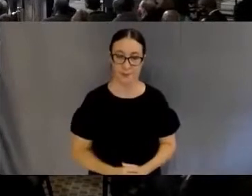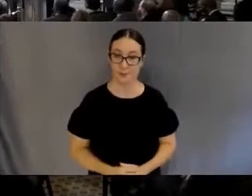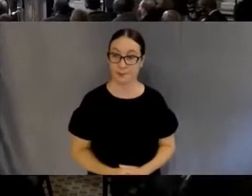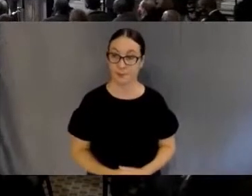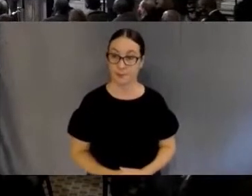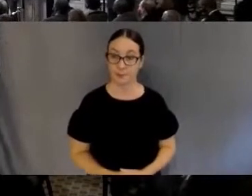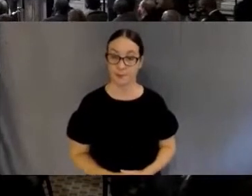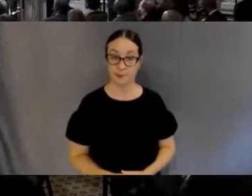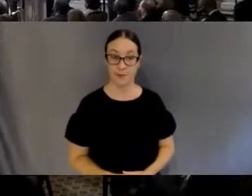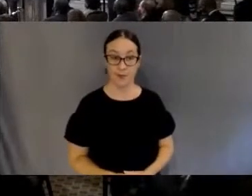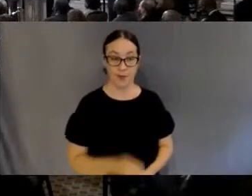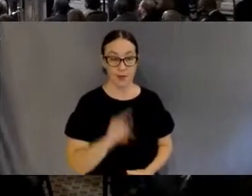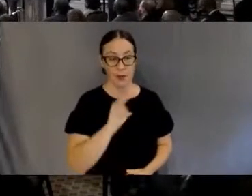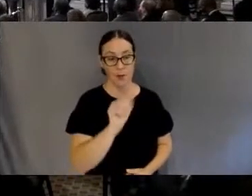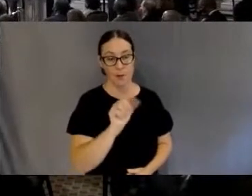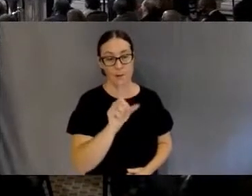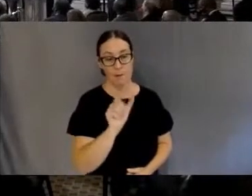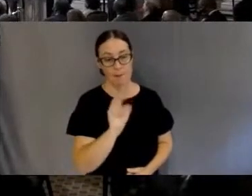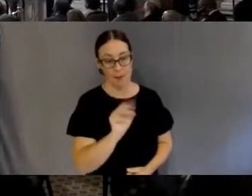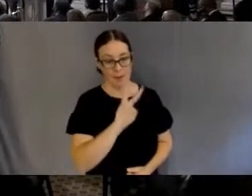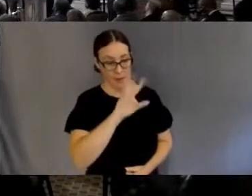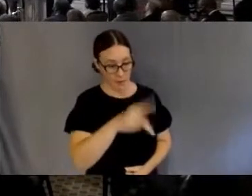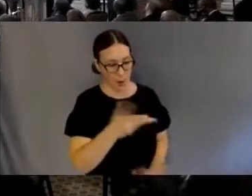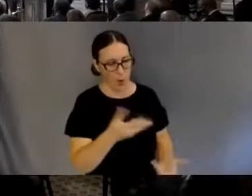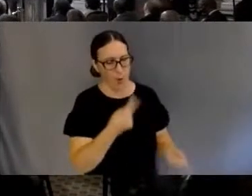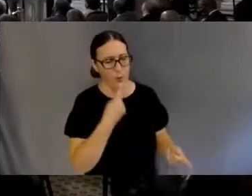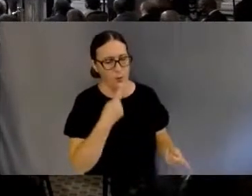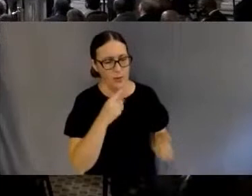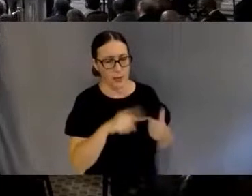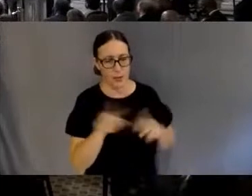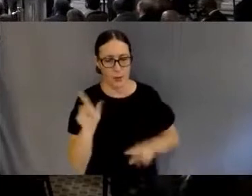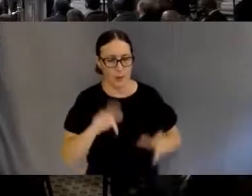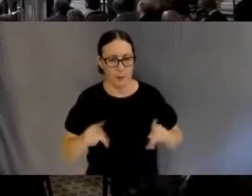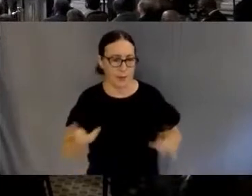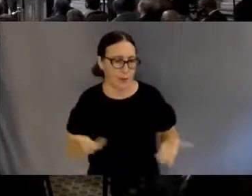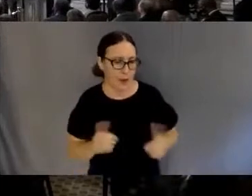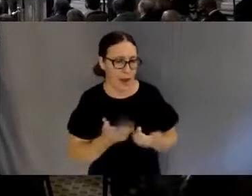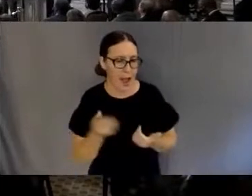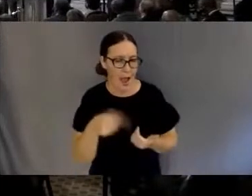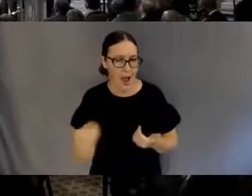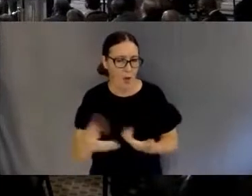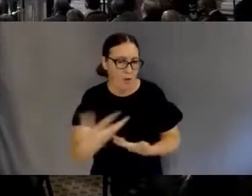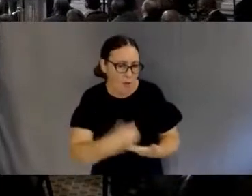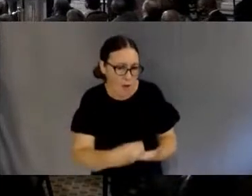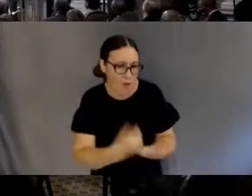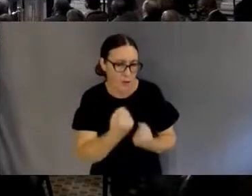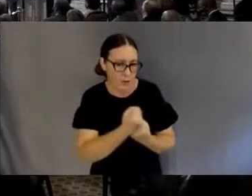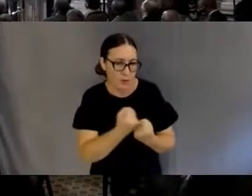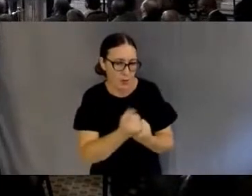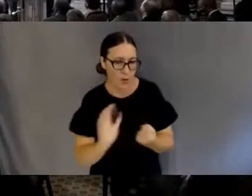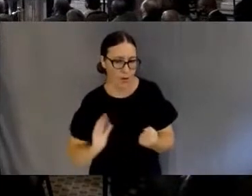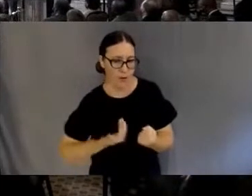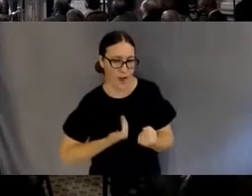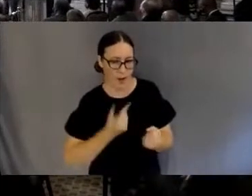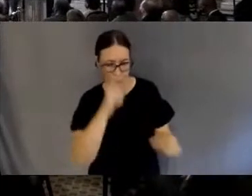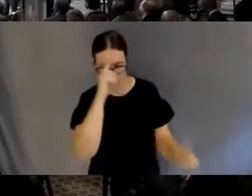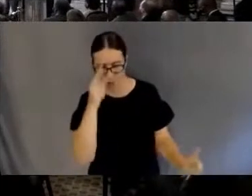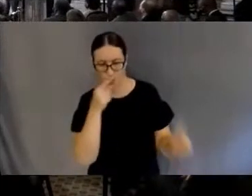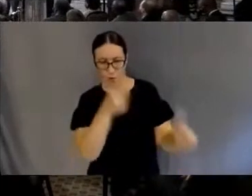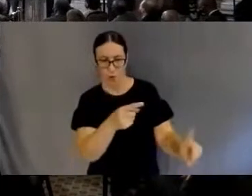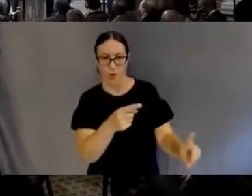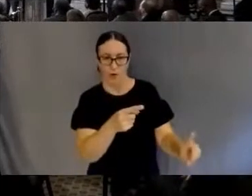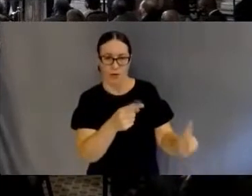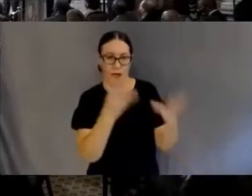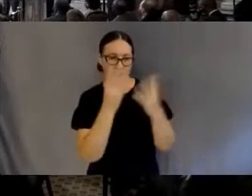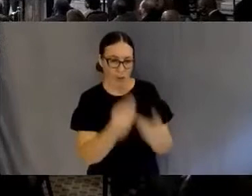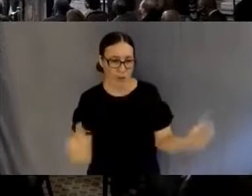Madam Vice President, what would you say to folks here? How can they get on board and support our shared goal of eradicating the